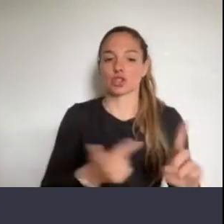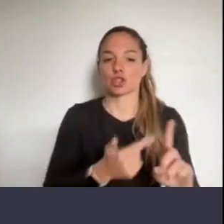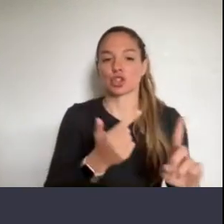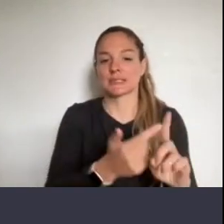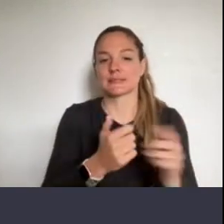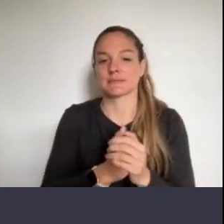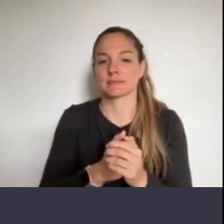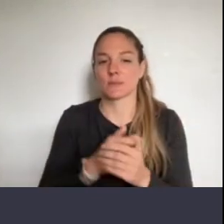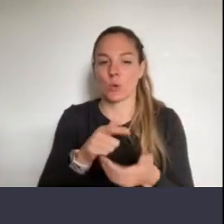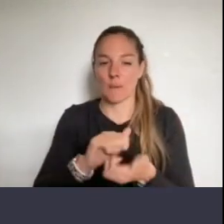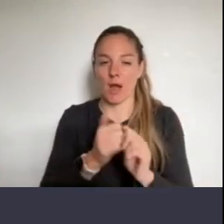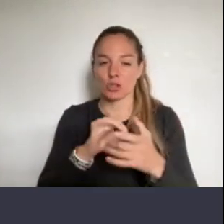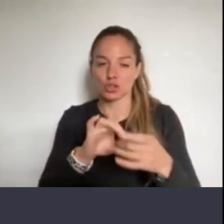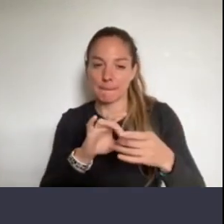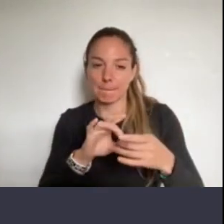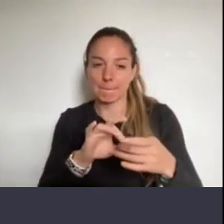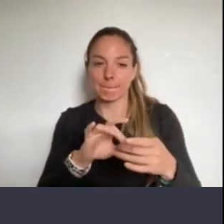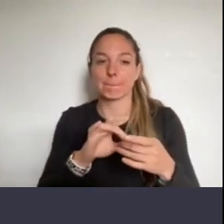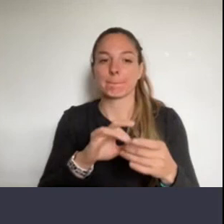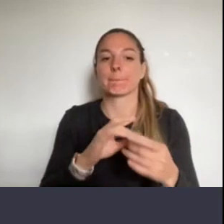partnership there.